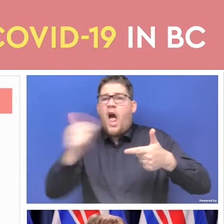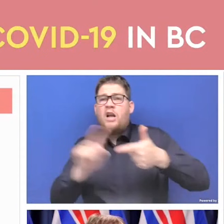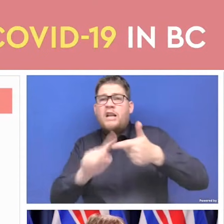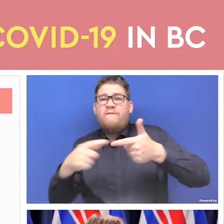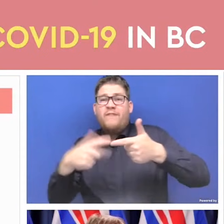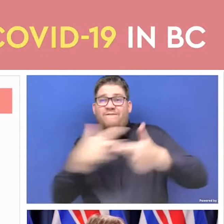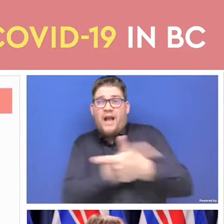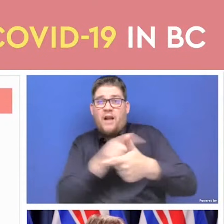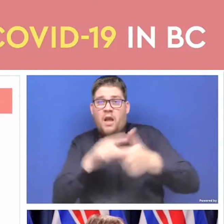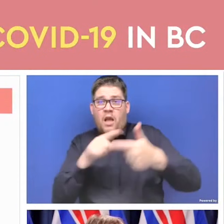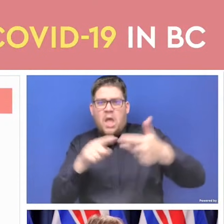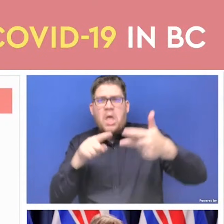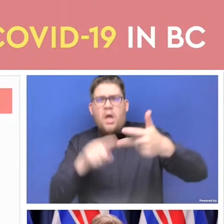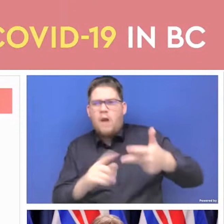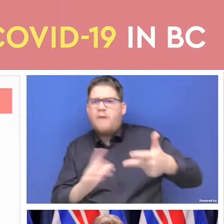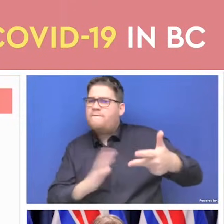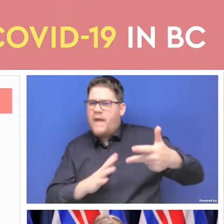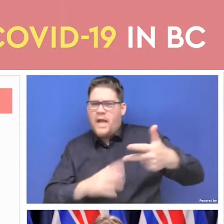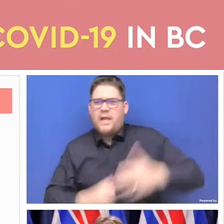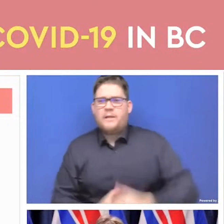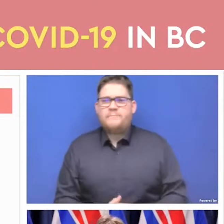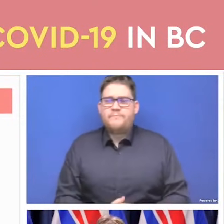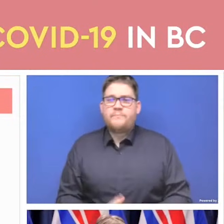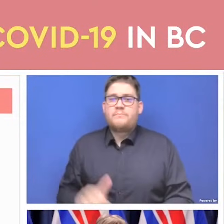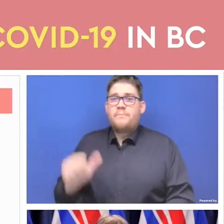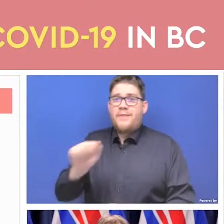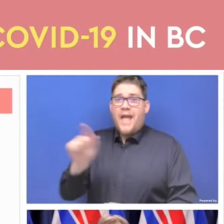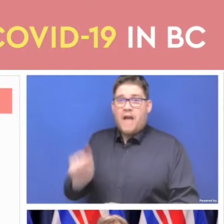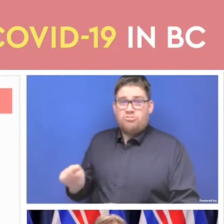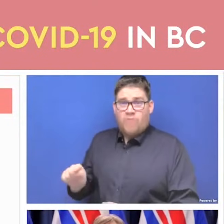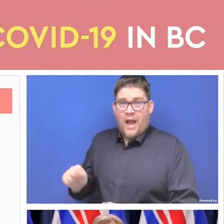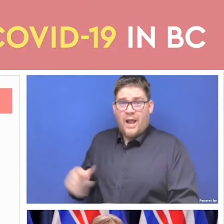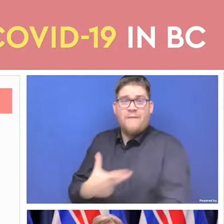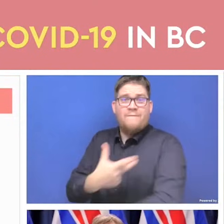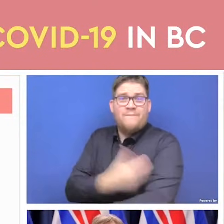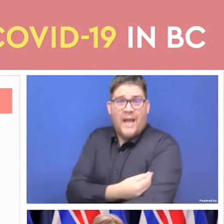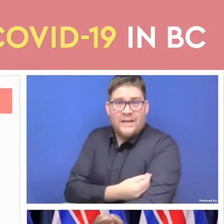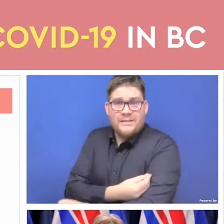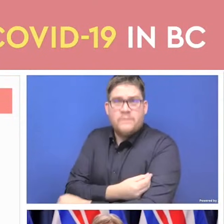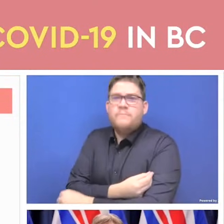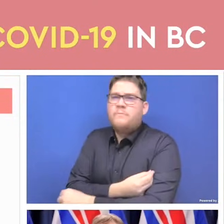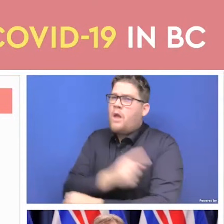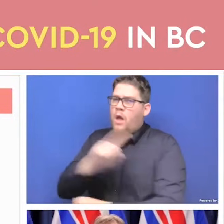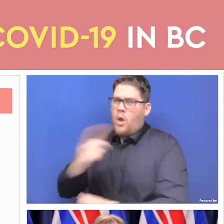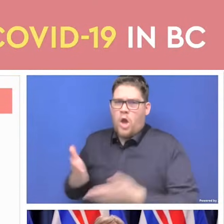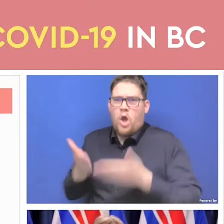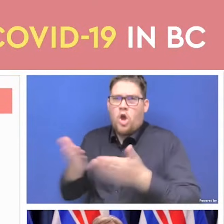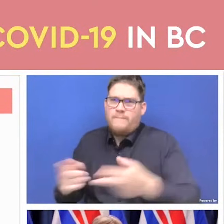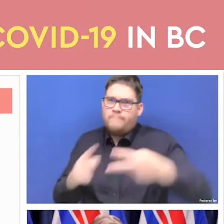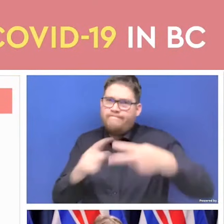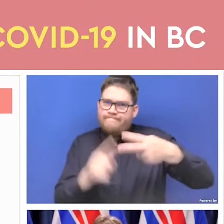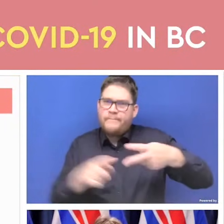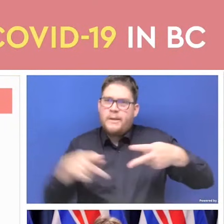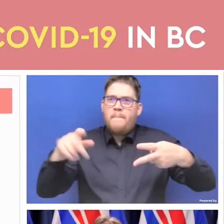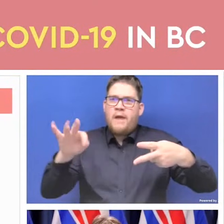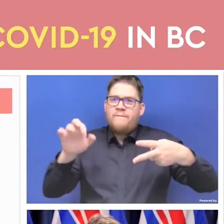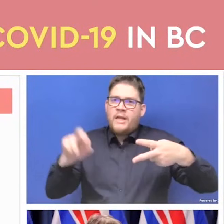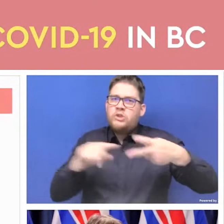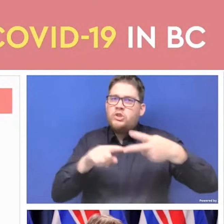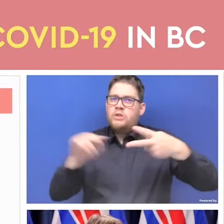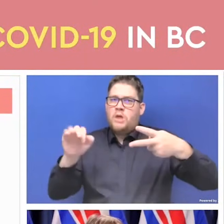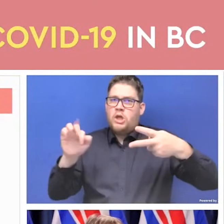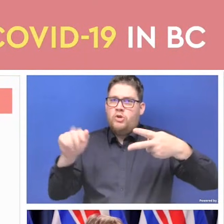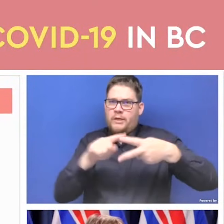an mRNA vaccine. And, you know, as I said, we're very confident in the supply that we have through the rest of this calendar year out to